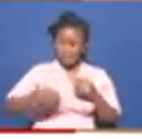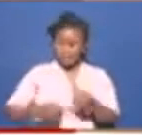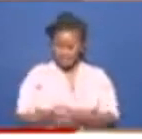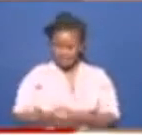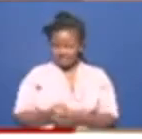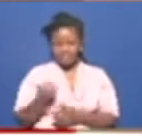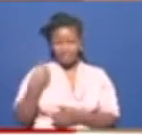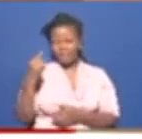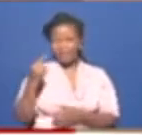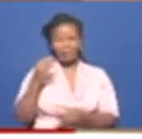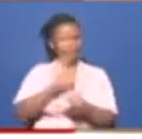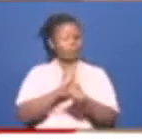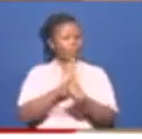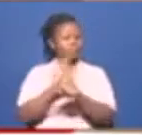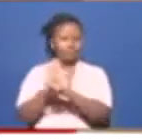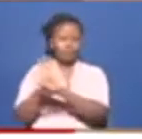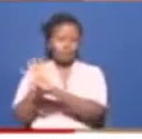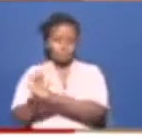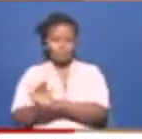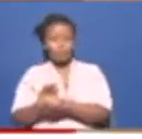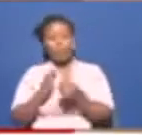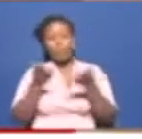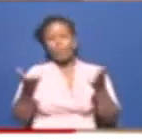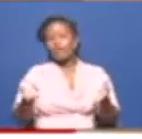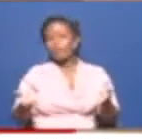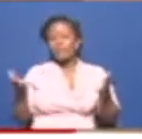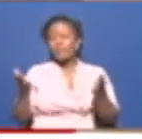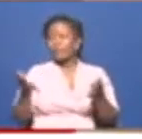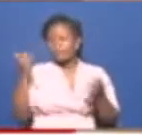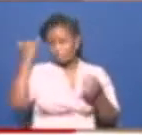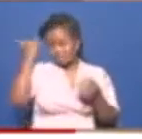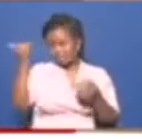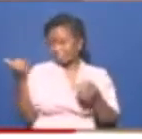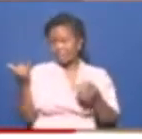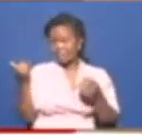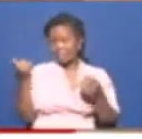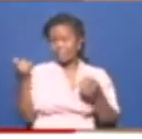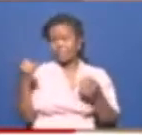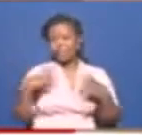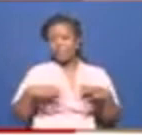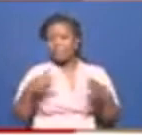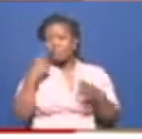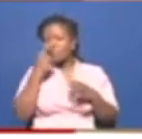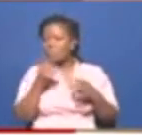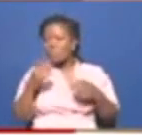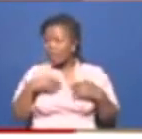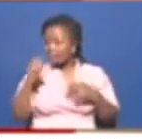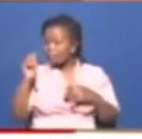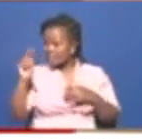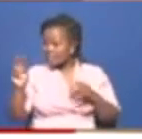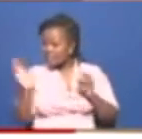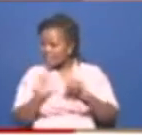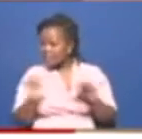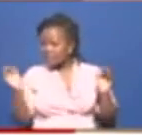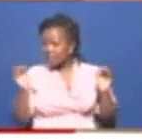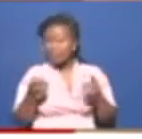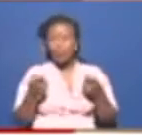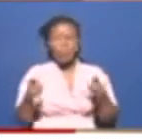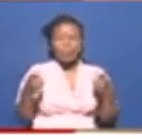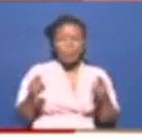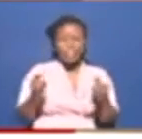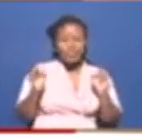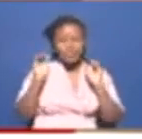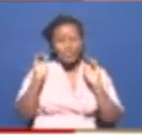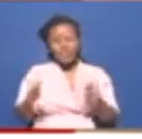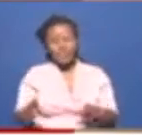Oh, yes. And so you can imagine the number who don't even have, you know, radio, TV, who probably can't access social media